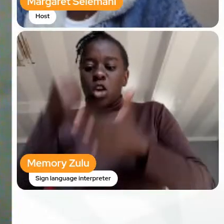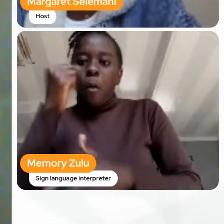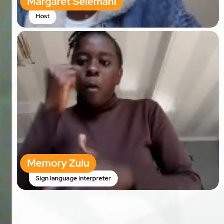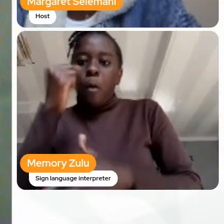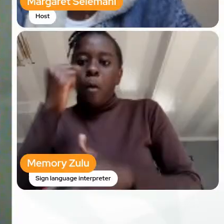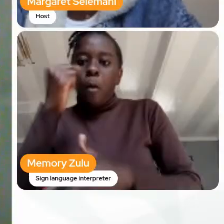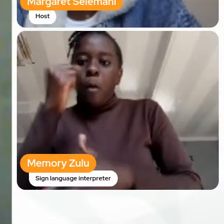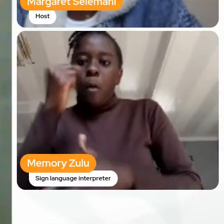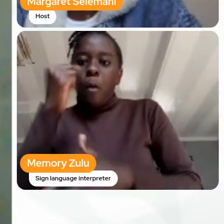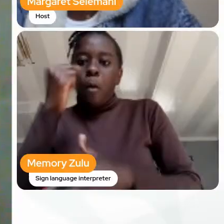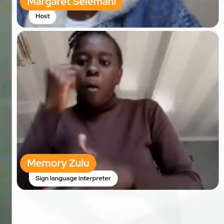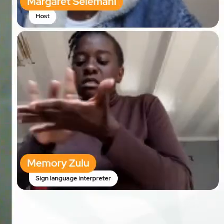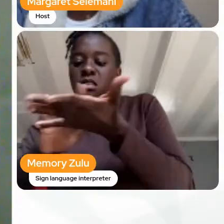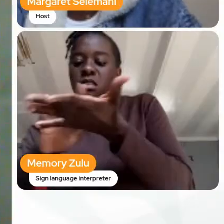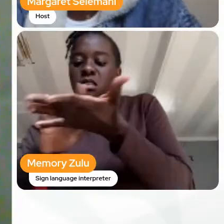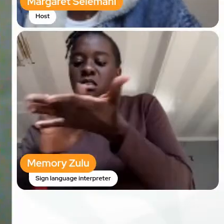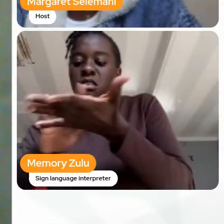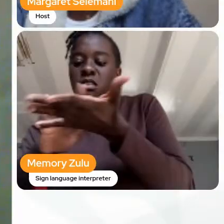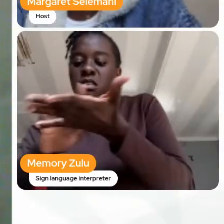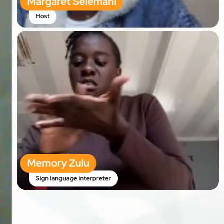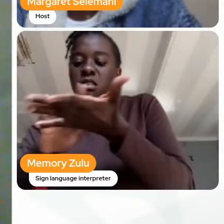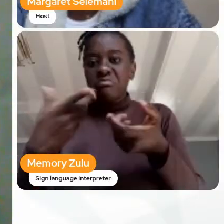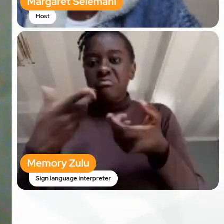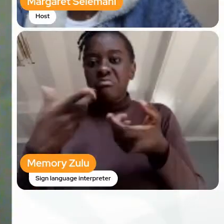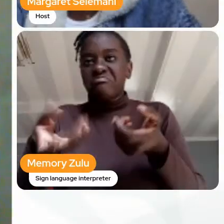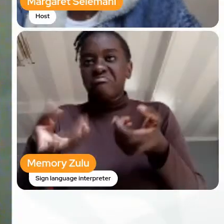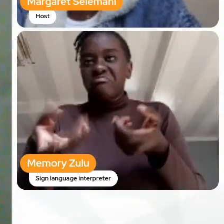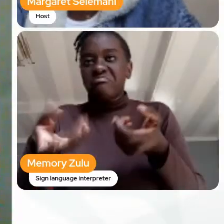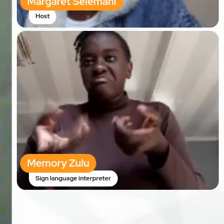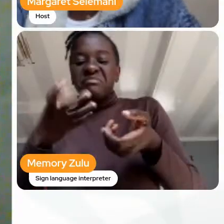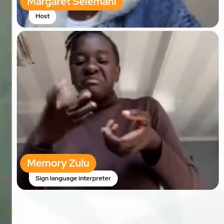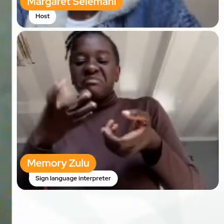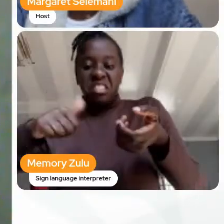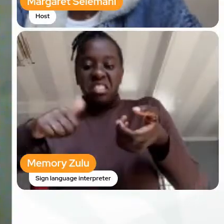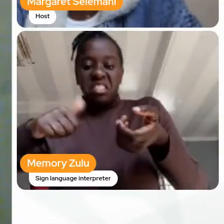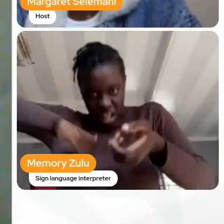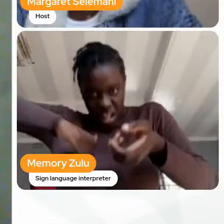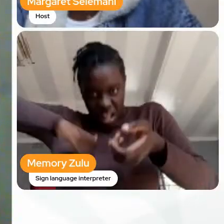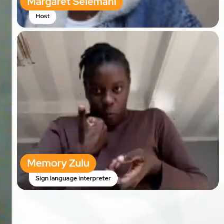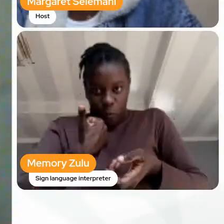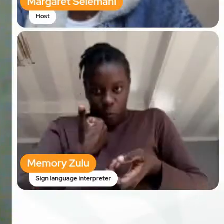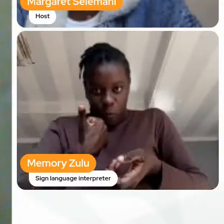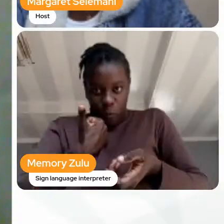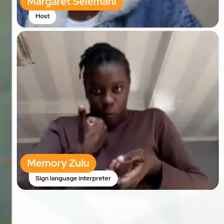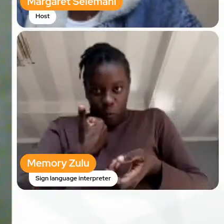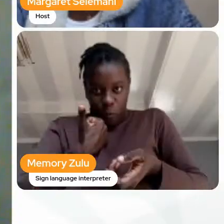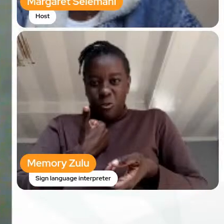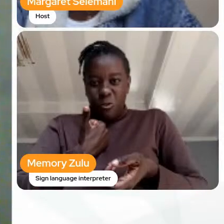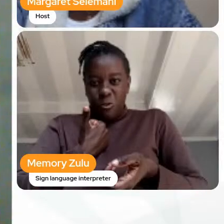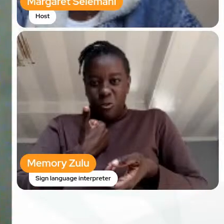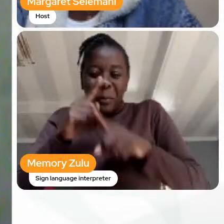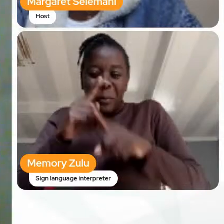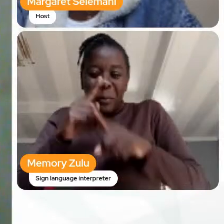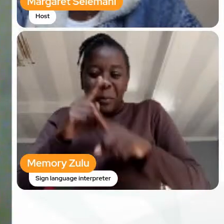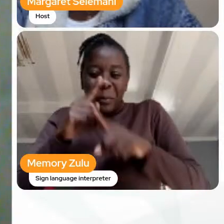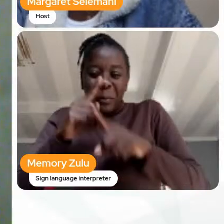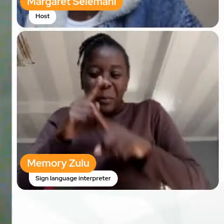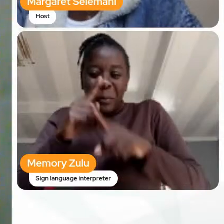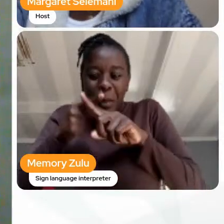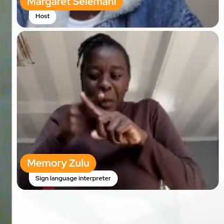STIs or some sort of UTIs is that you can create some sort